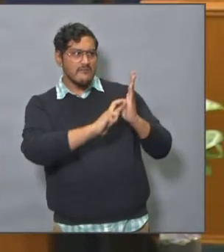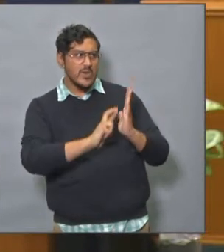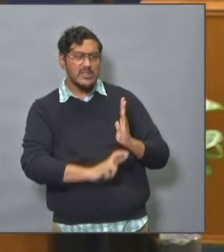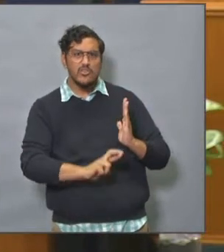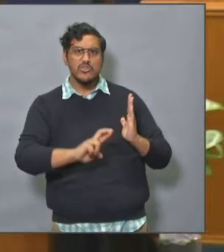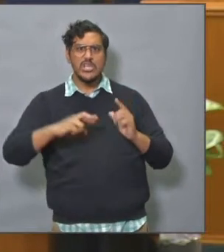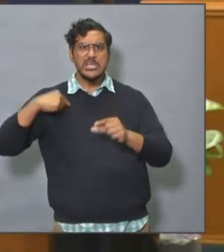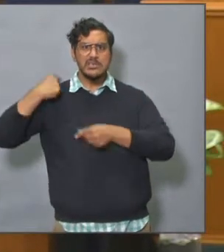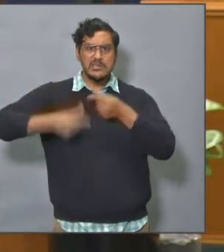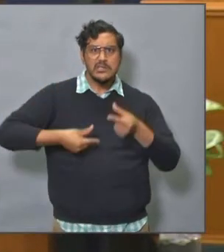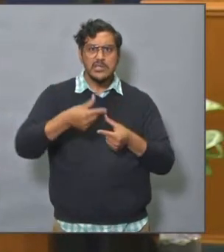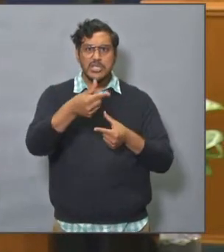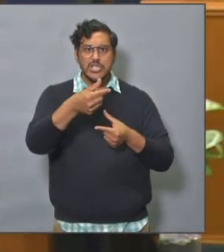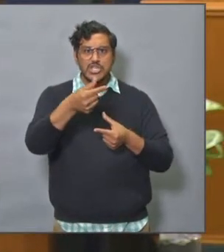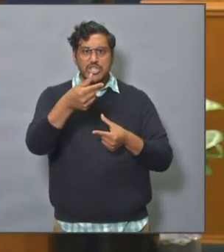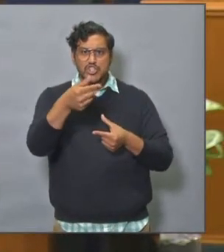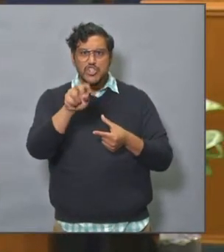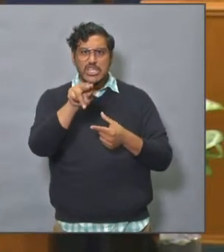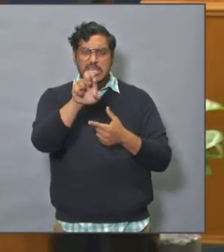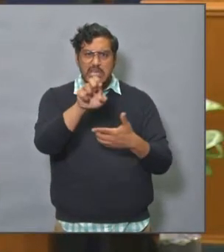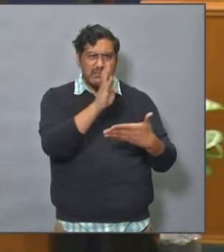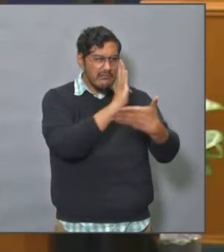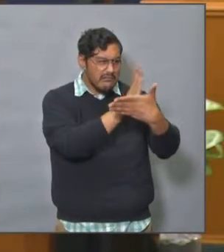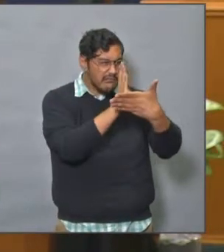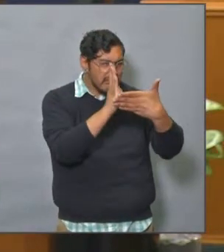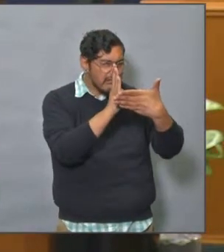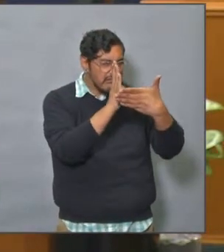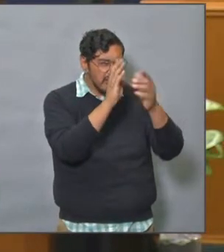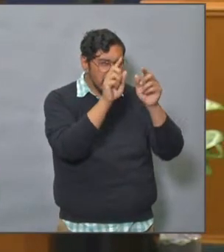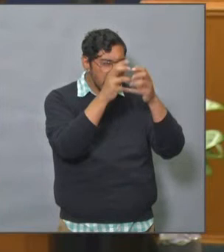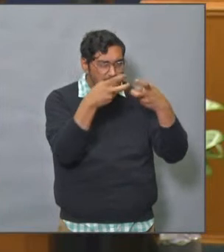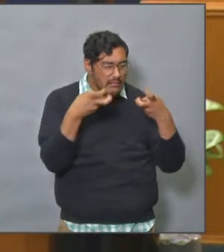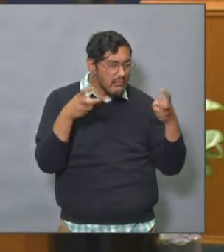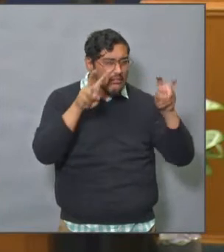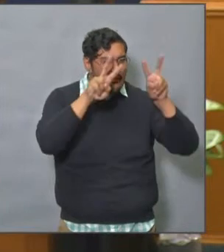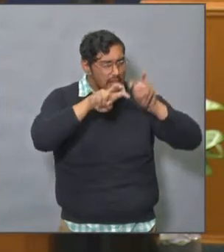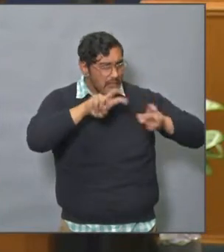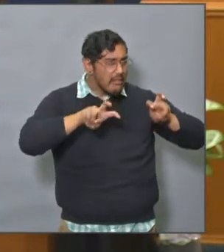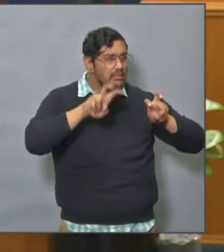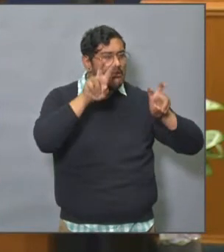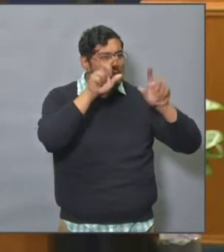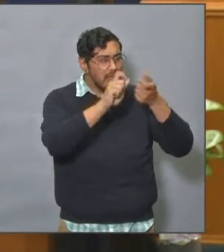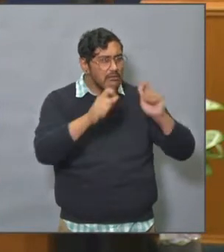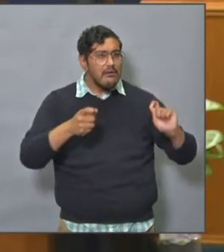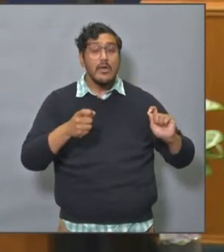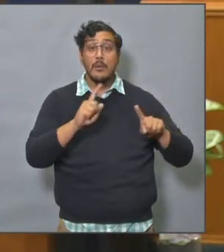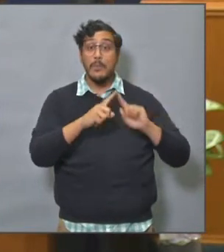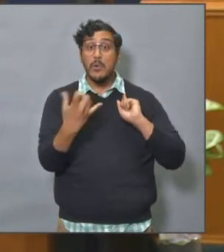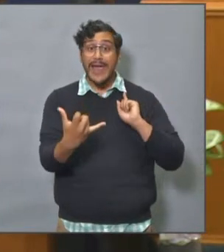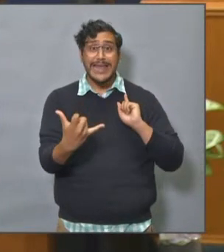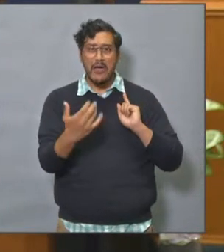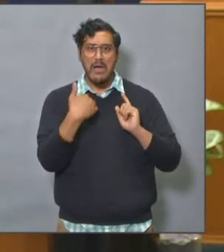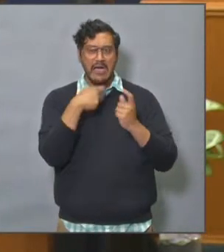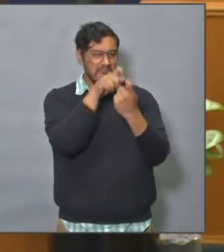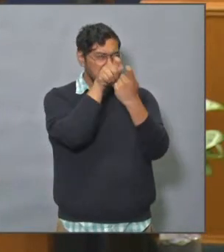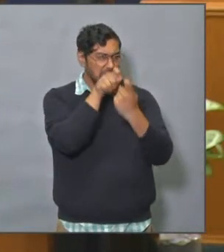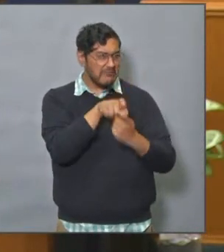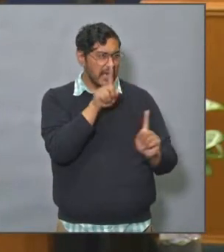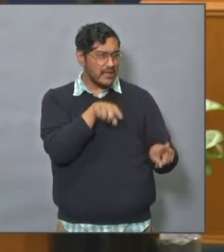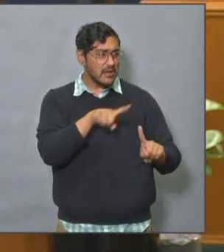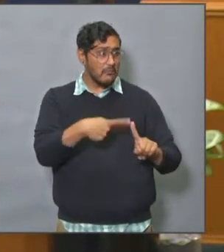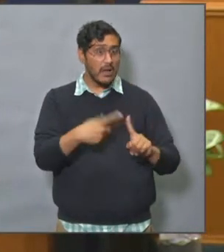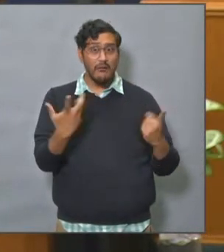really understand what's going on. But I don't think we have a definitive answer yet on is there something special that's been happening here.